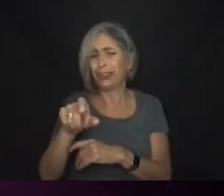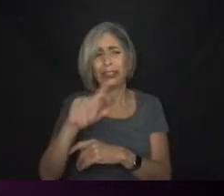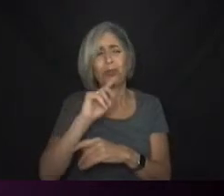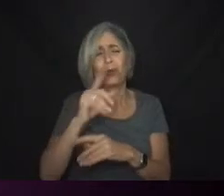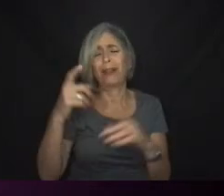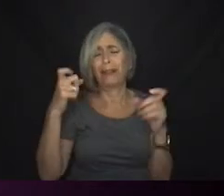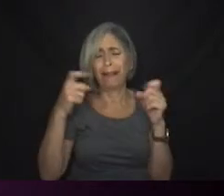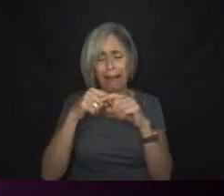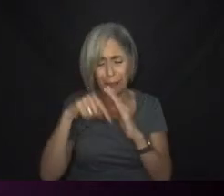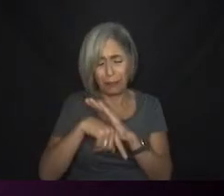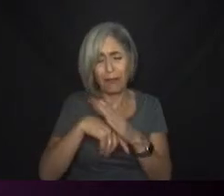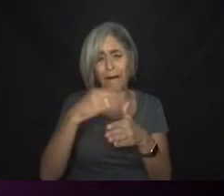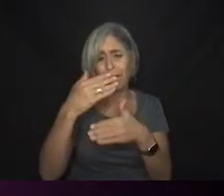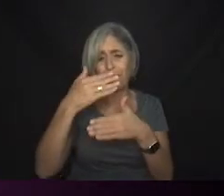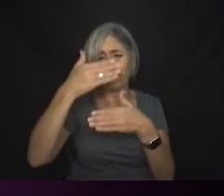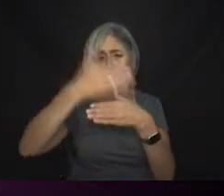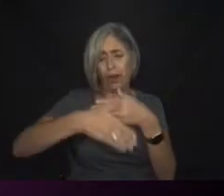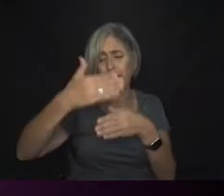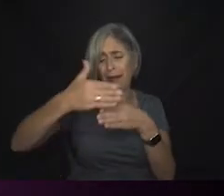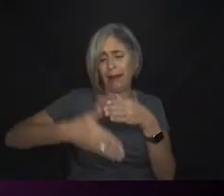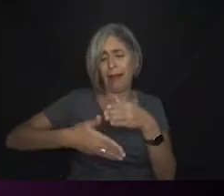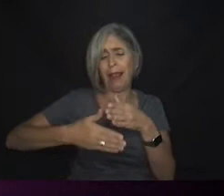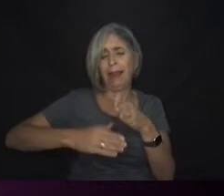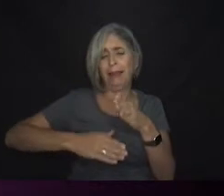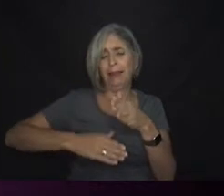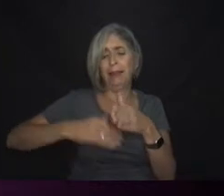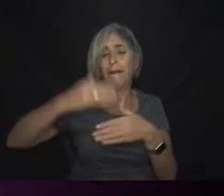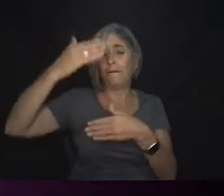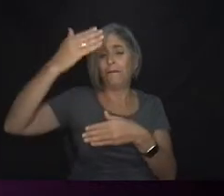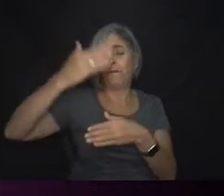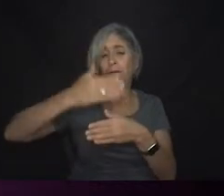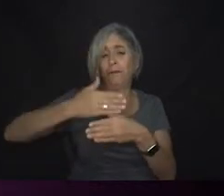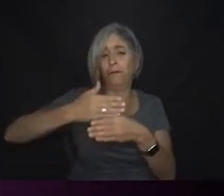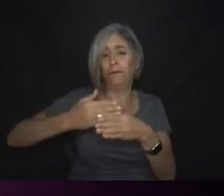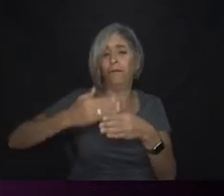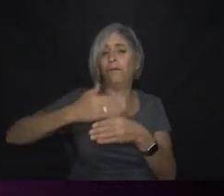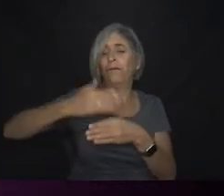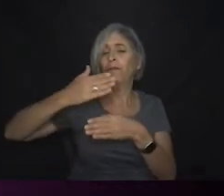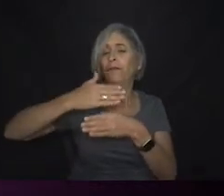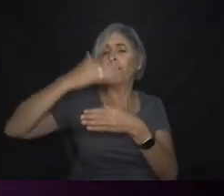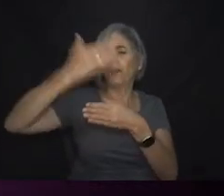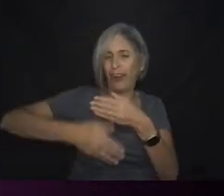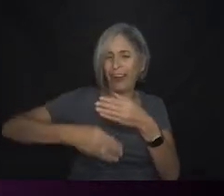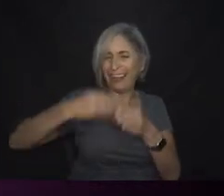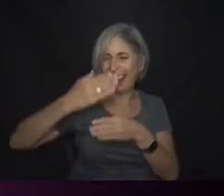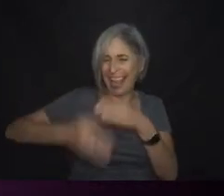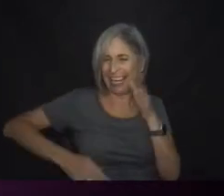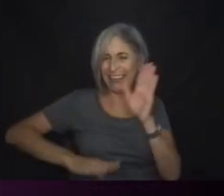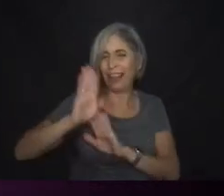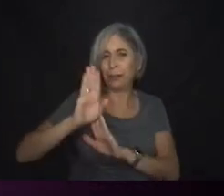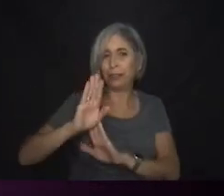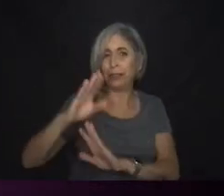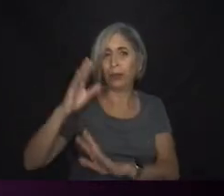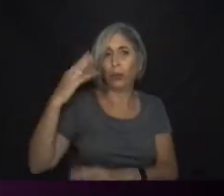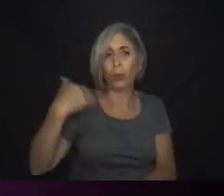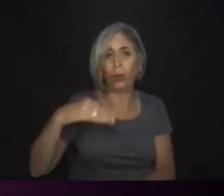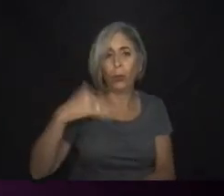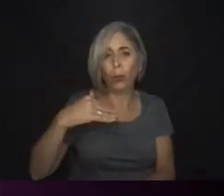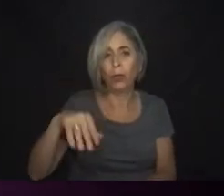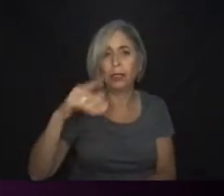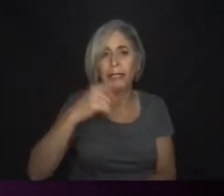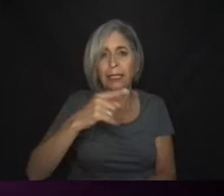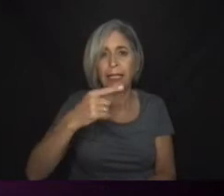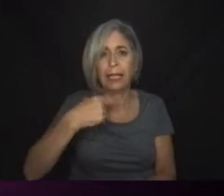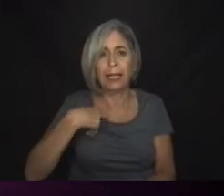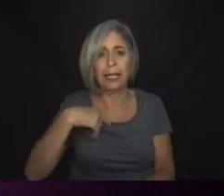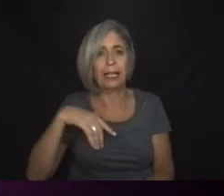for React and front-end developers. You see, if we go back for a second to the slides, Swix had an amazing slide. He had his